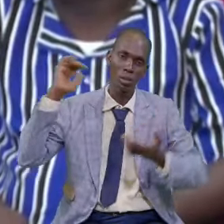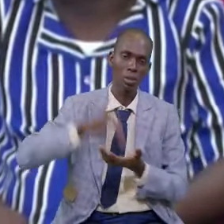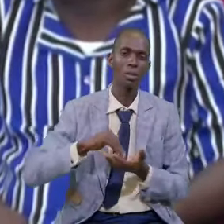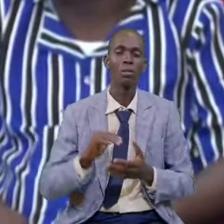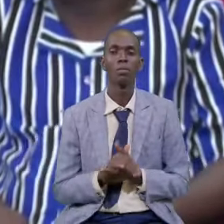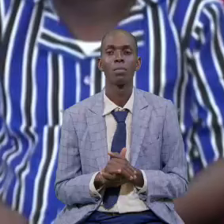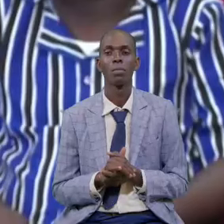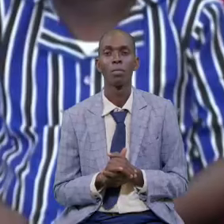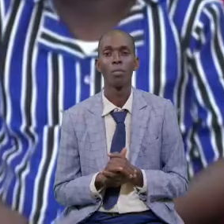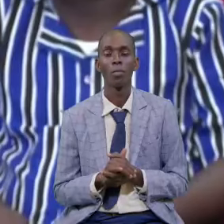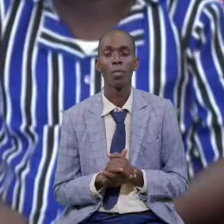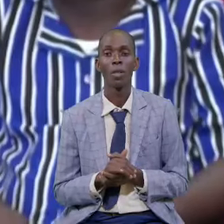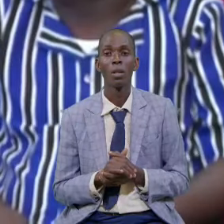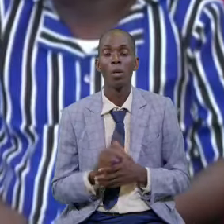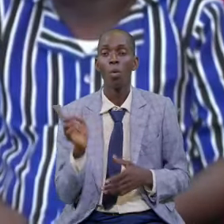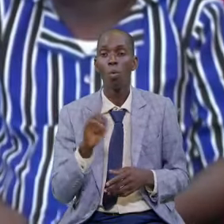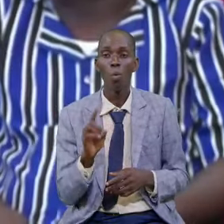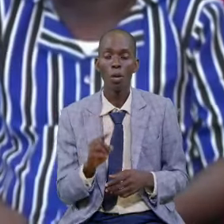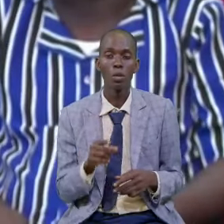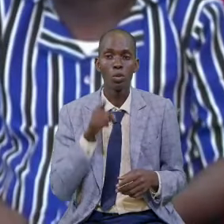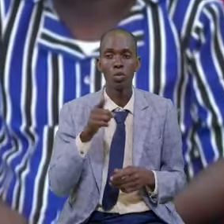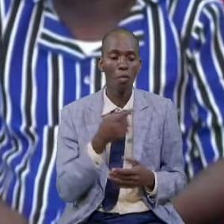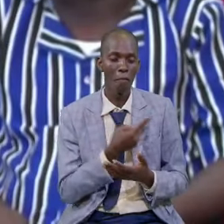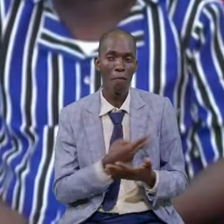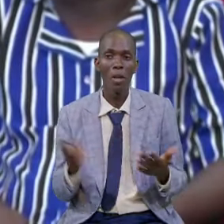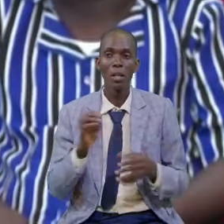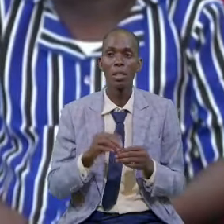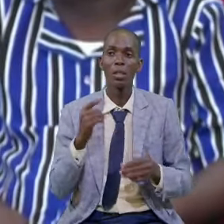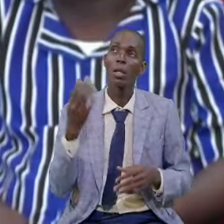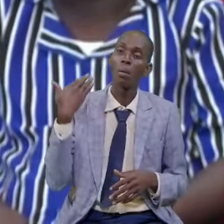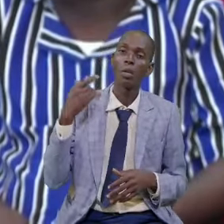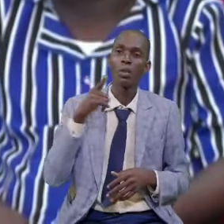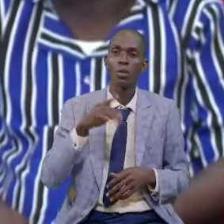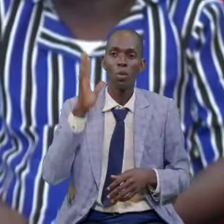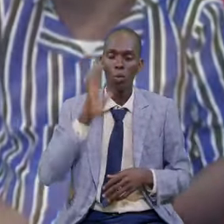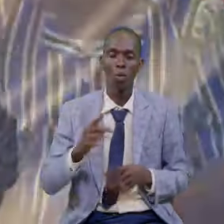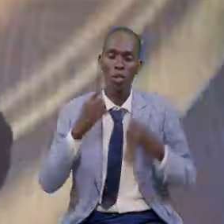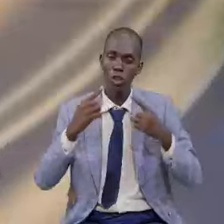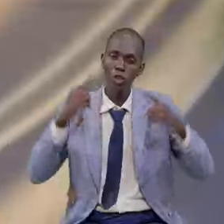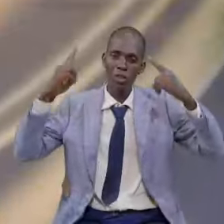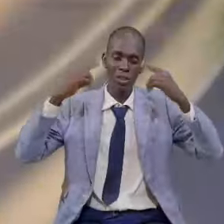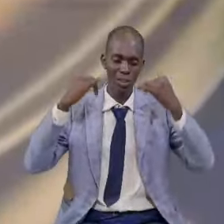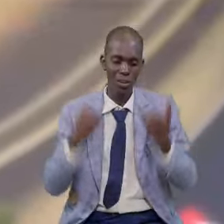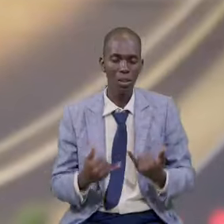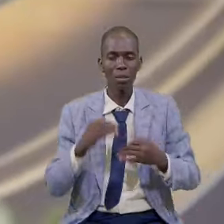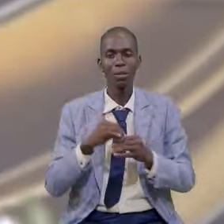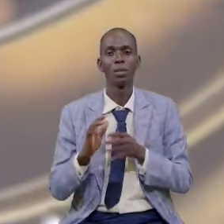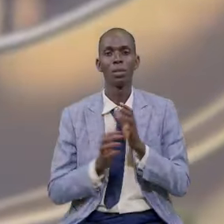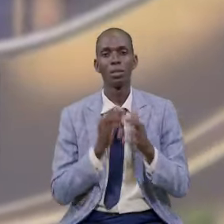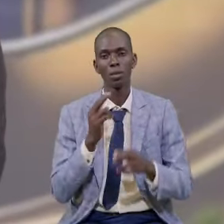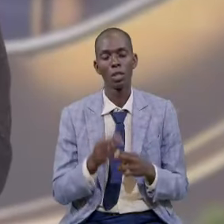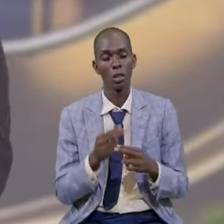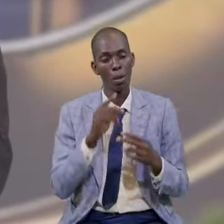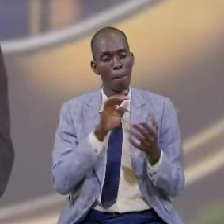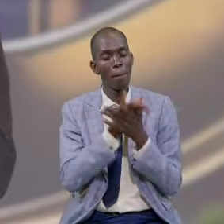you failed in the past, you will succeed now. Confidence. And